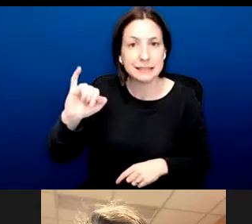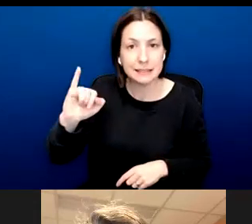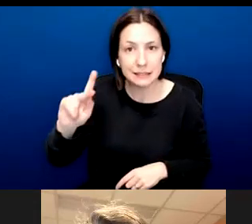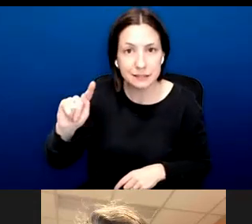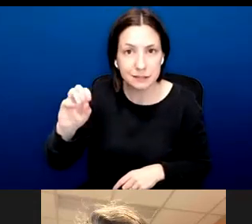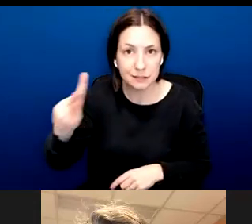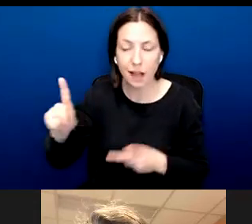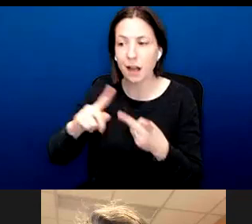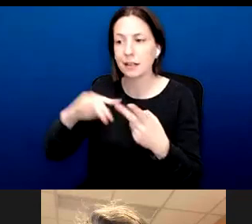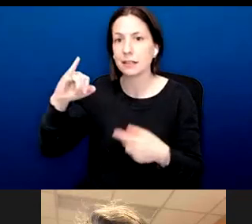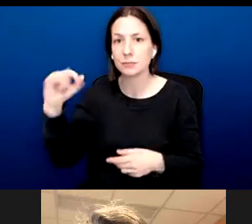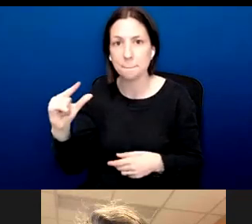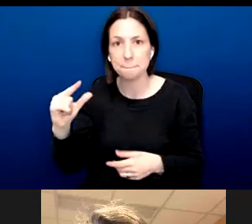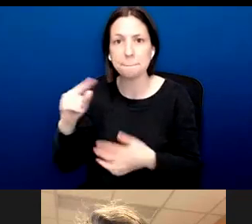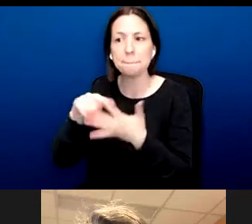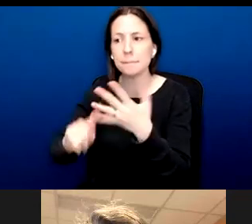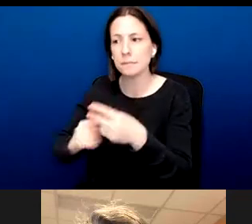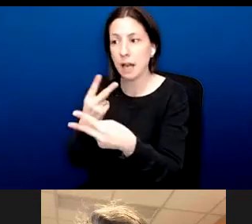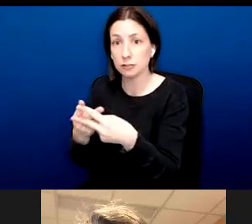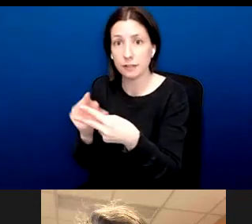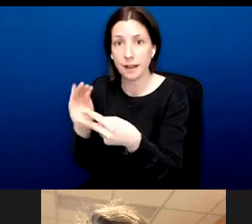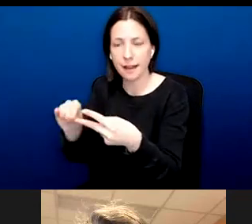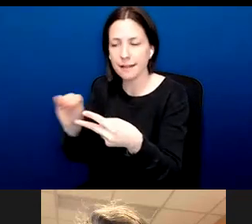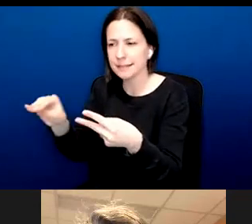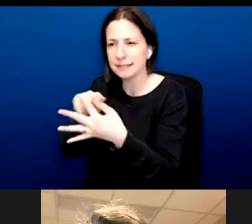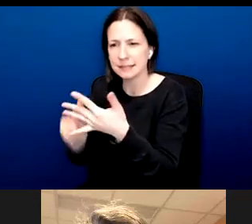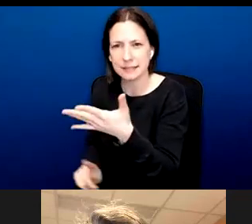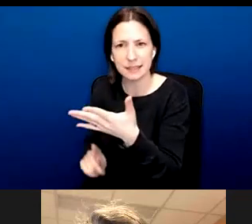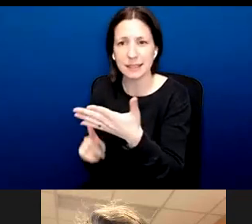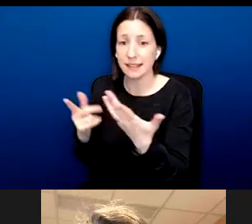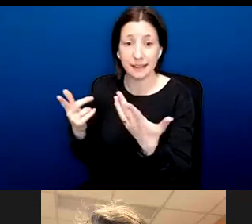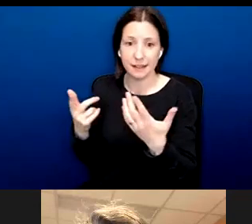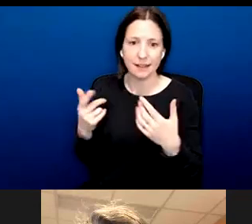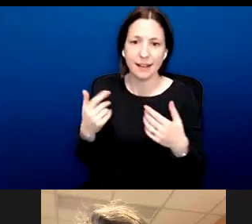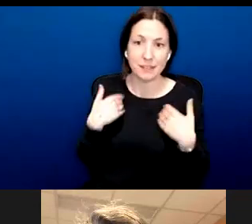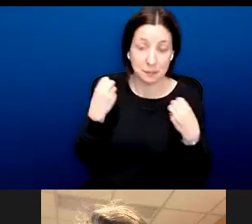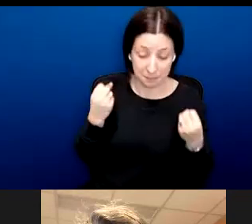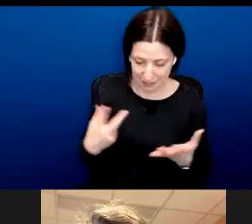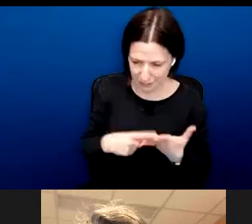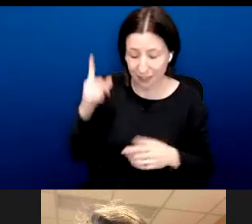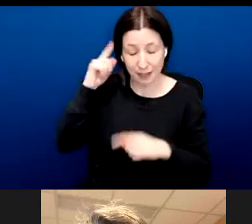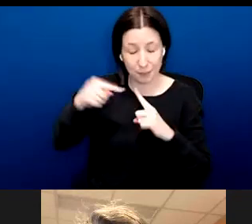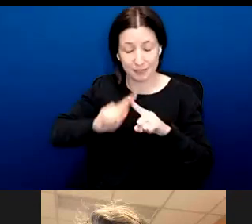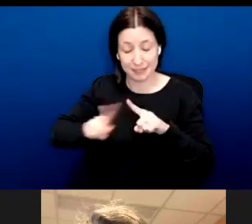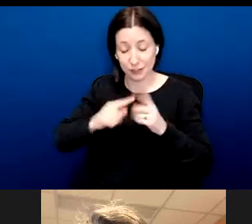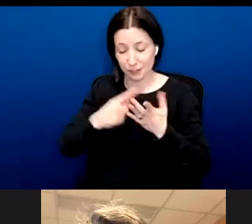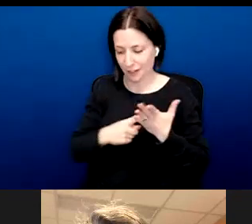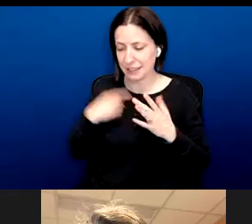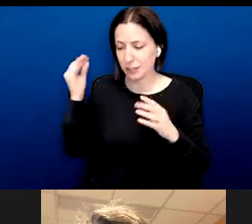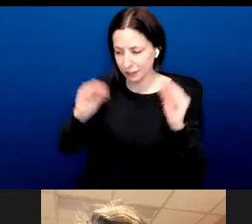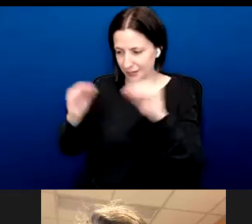hashtags that we're using. And then when you think of another conversation I was having, I have tons of conversations apparently, but another conversation I was